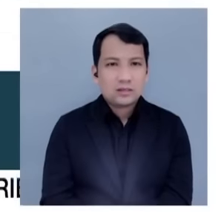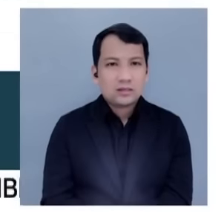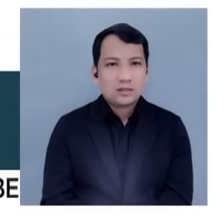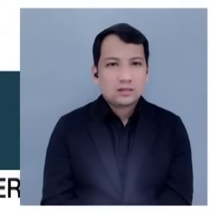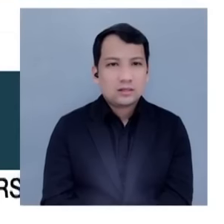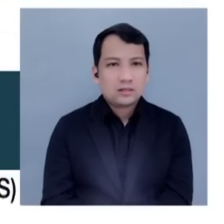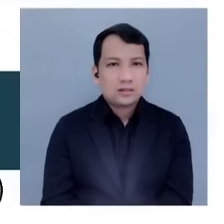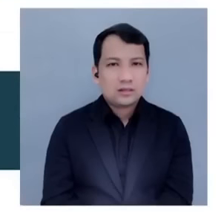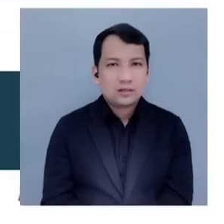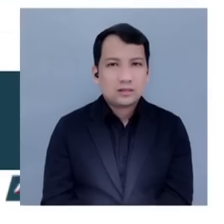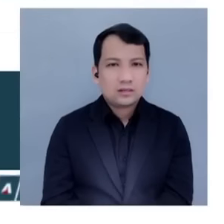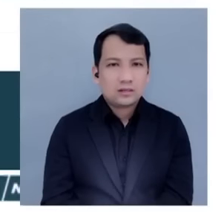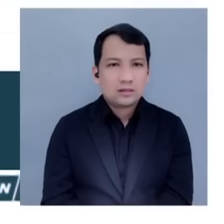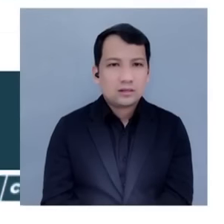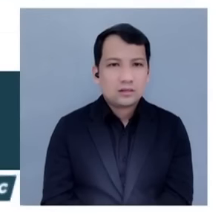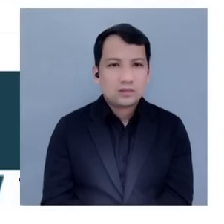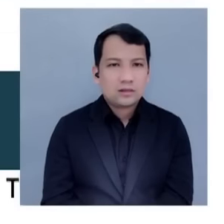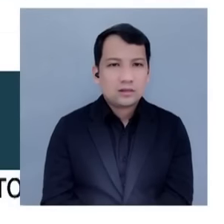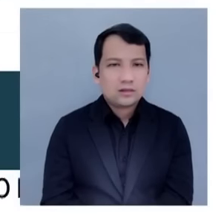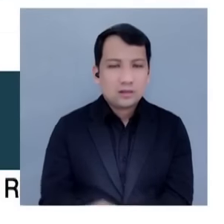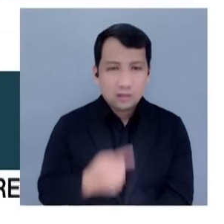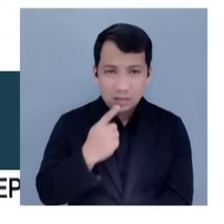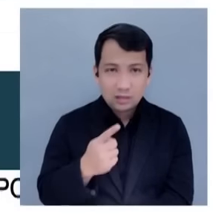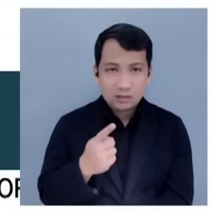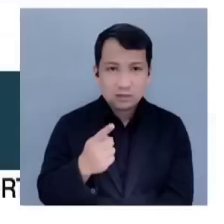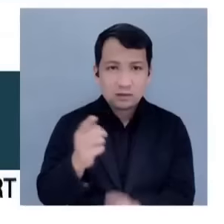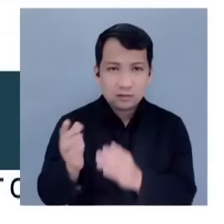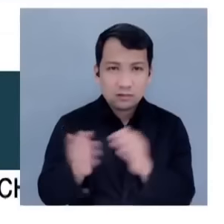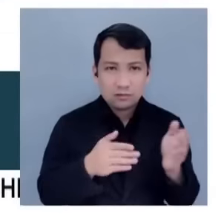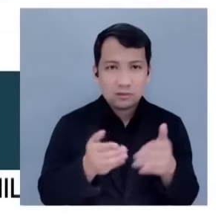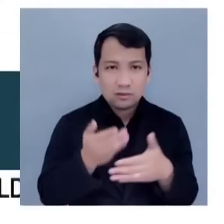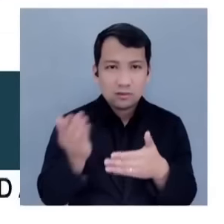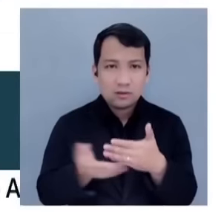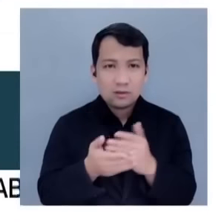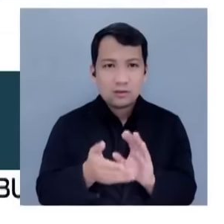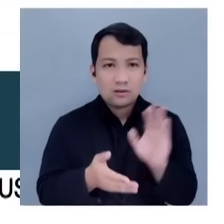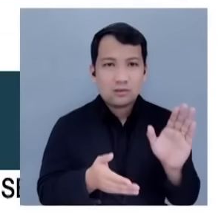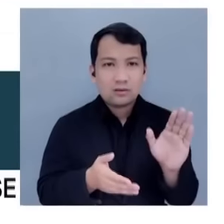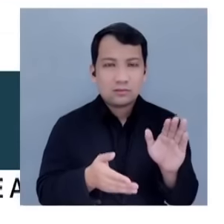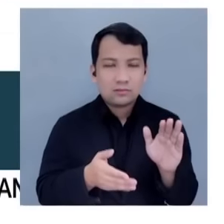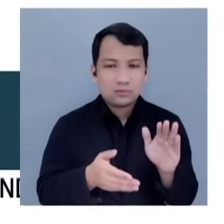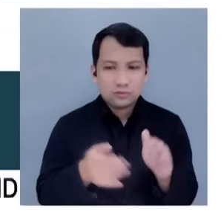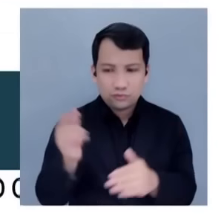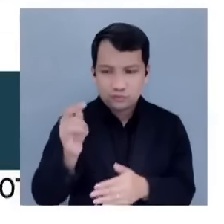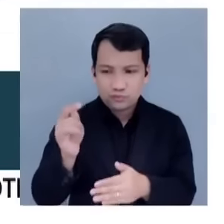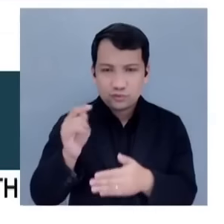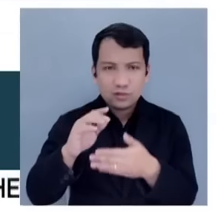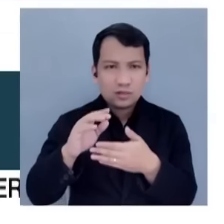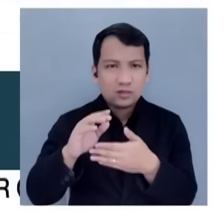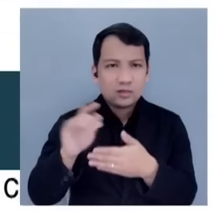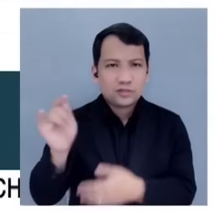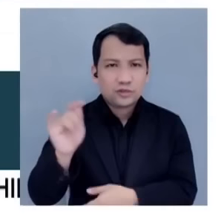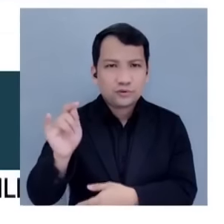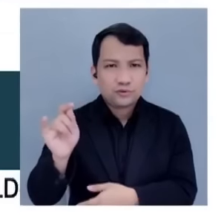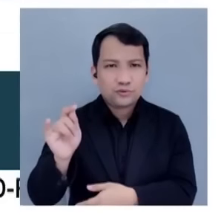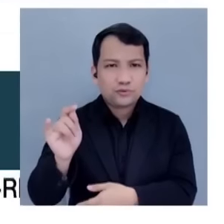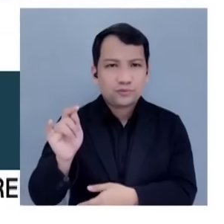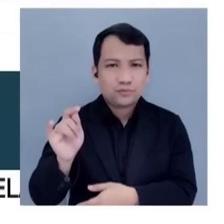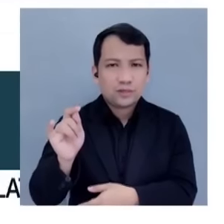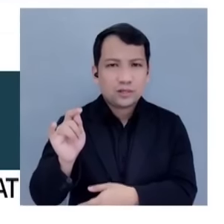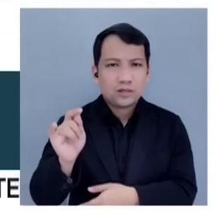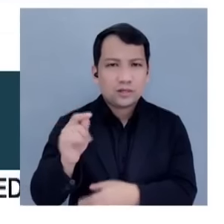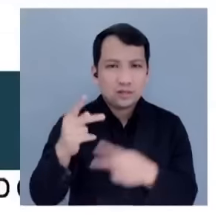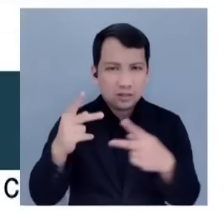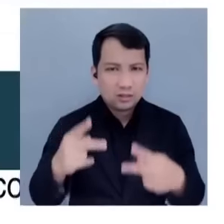earlier, nag-usap lang kami. She is also preparing charges against another YouTube channel and another personality